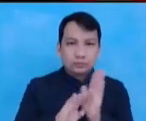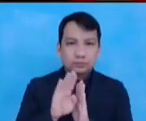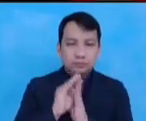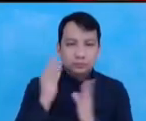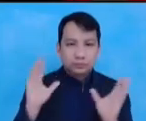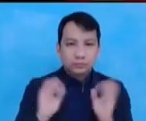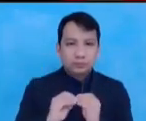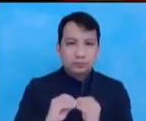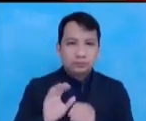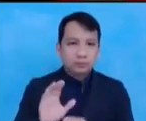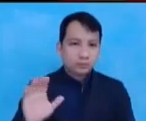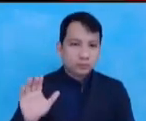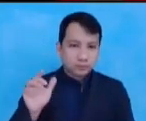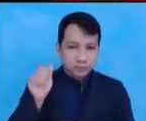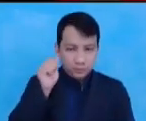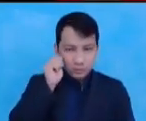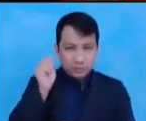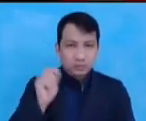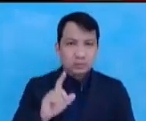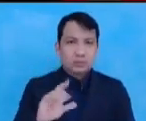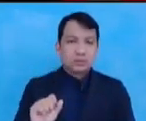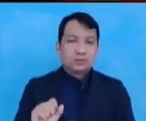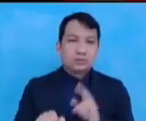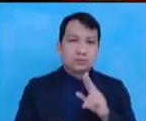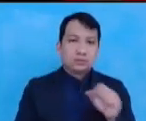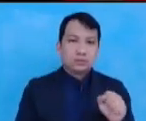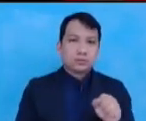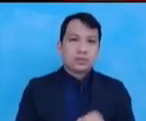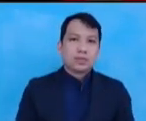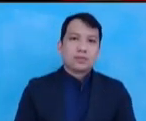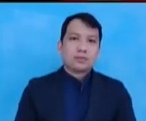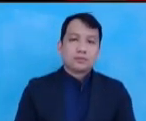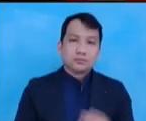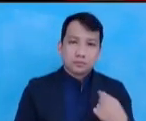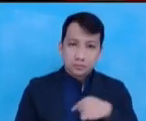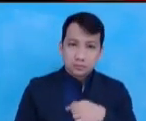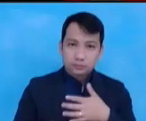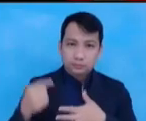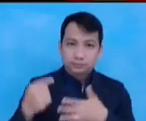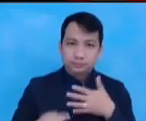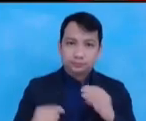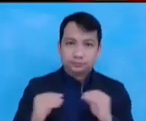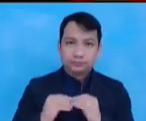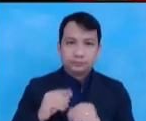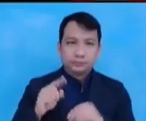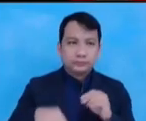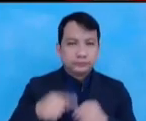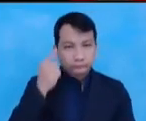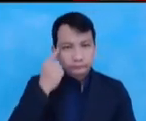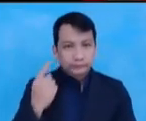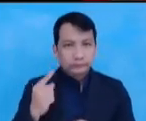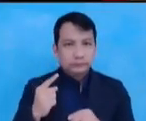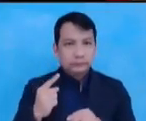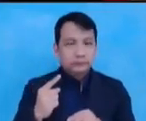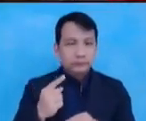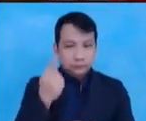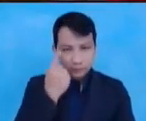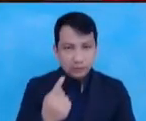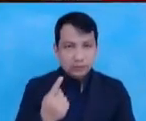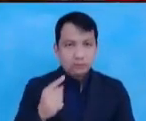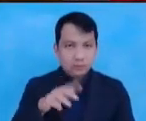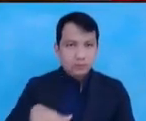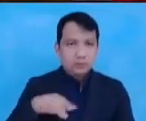Secretary Austin had said, with the USAID. So these are not monodimensional but multidimensional